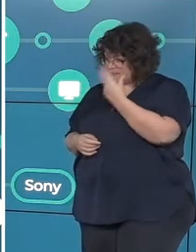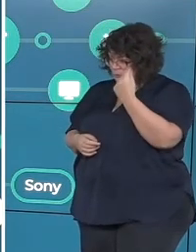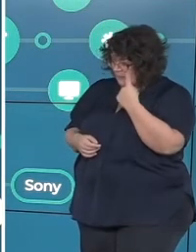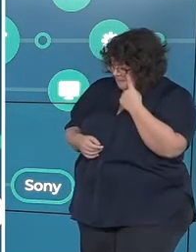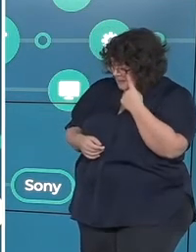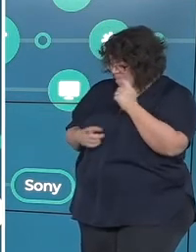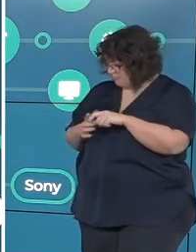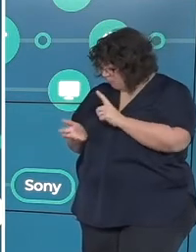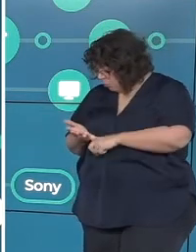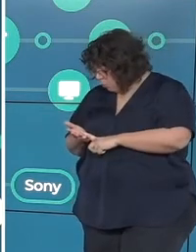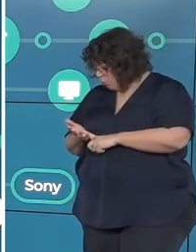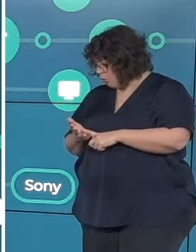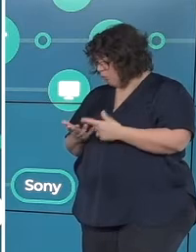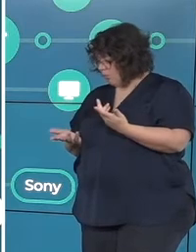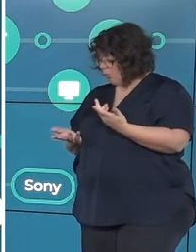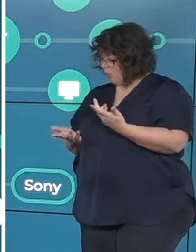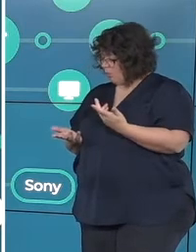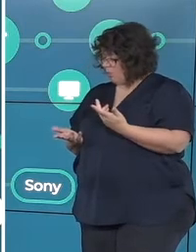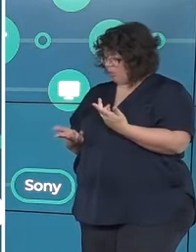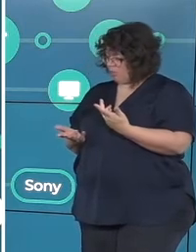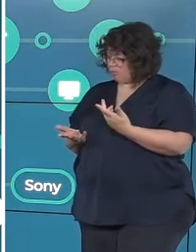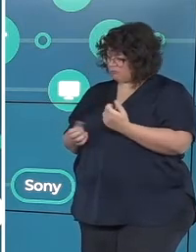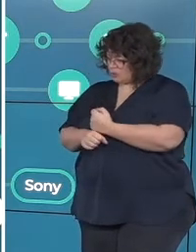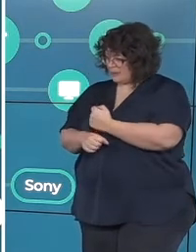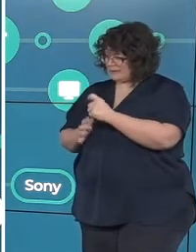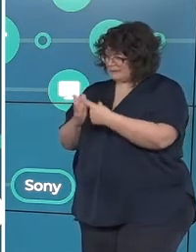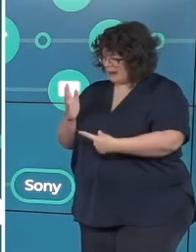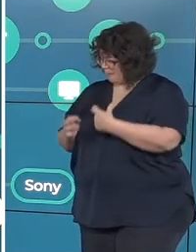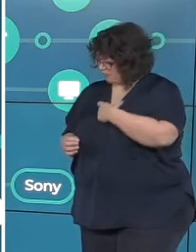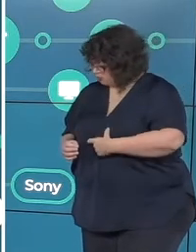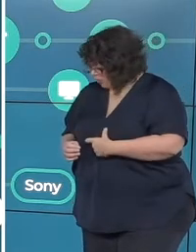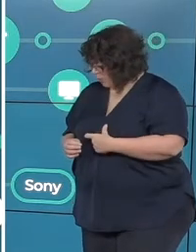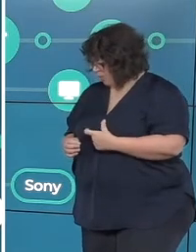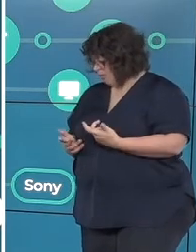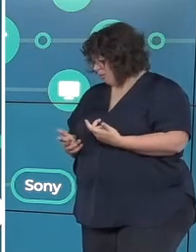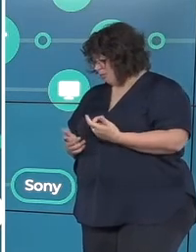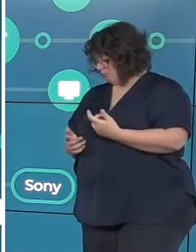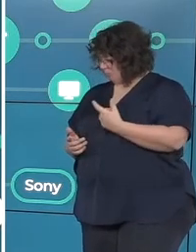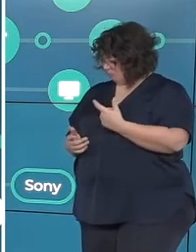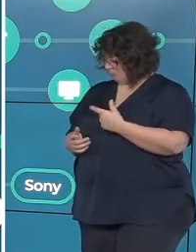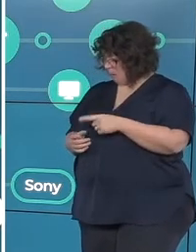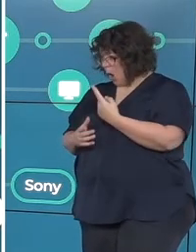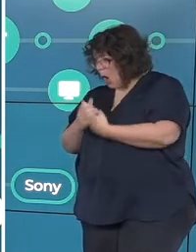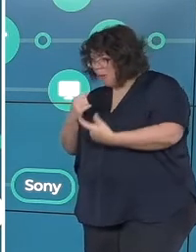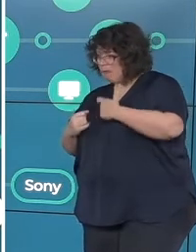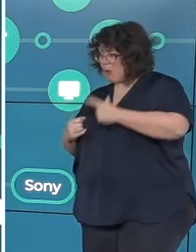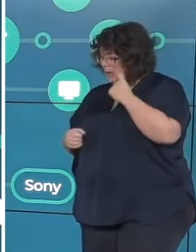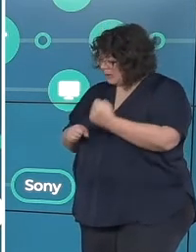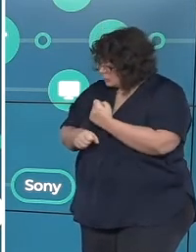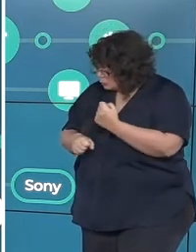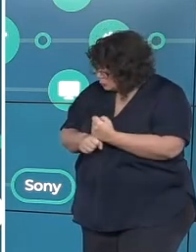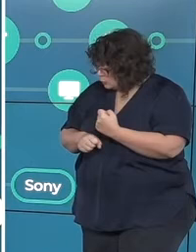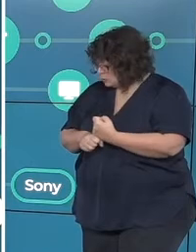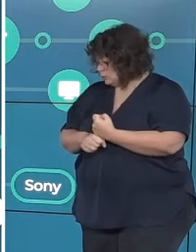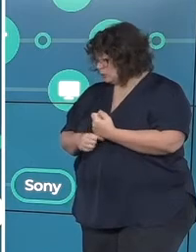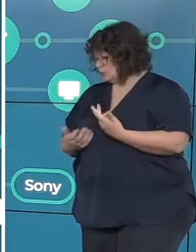only role I could do? And the more I thought what it would take to do it well, that kind of resourcefulness and resilience, or the sort of